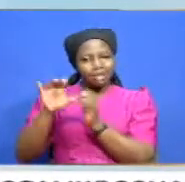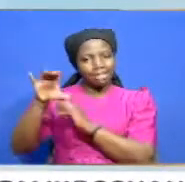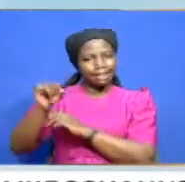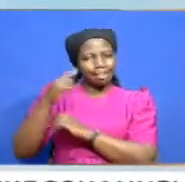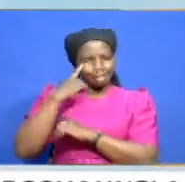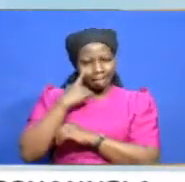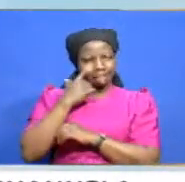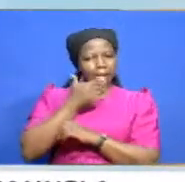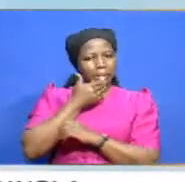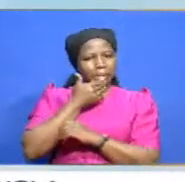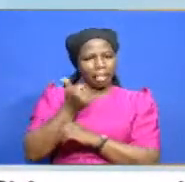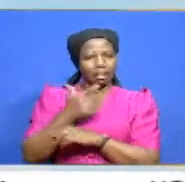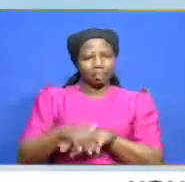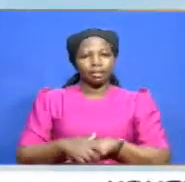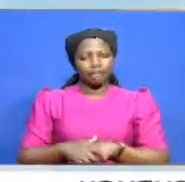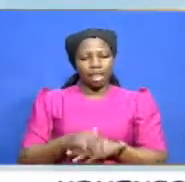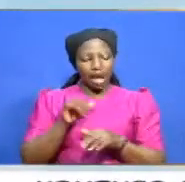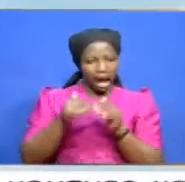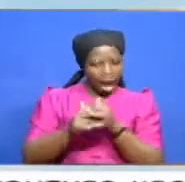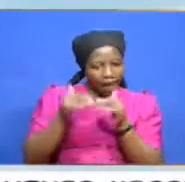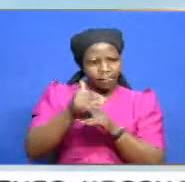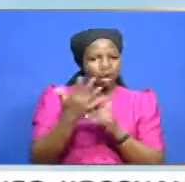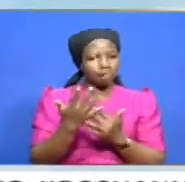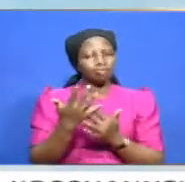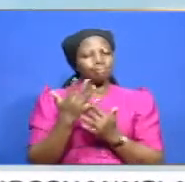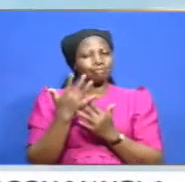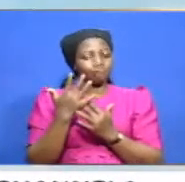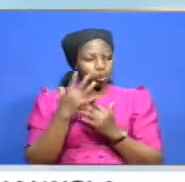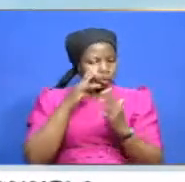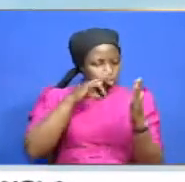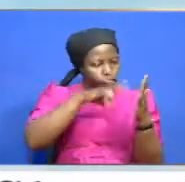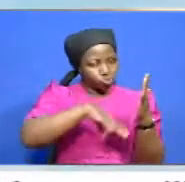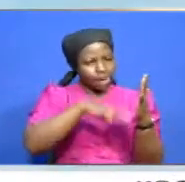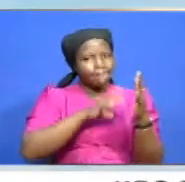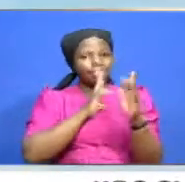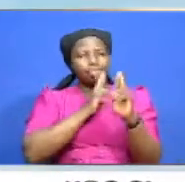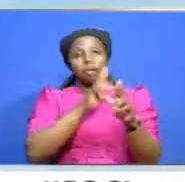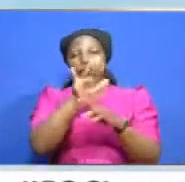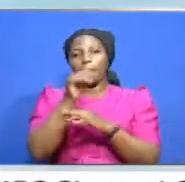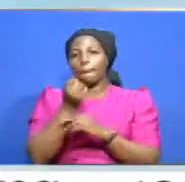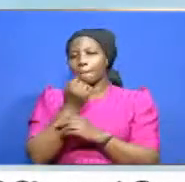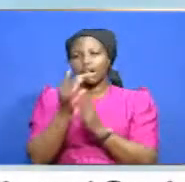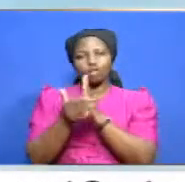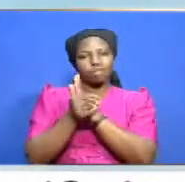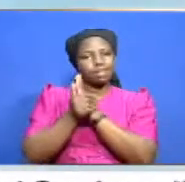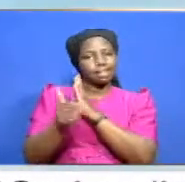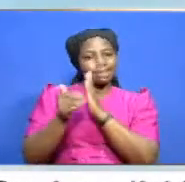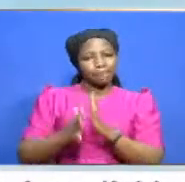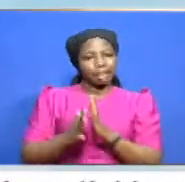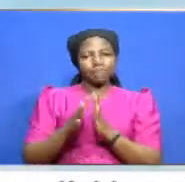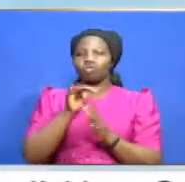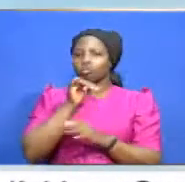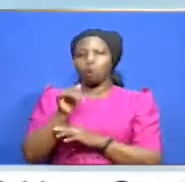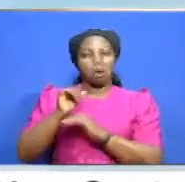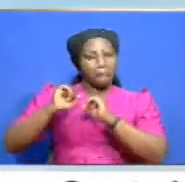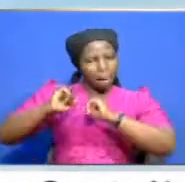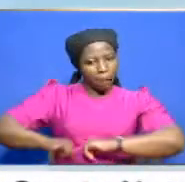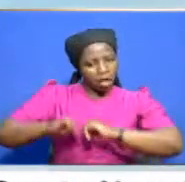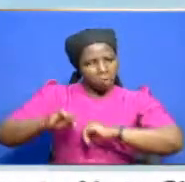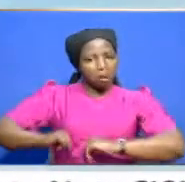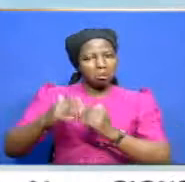the reports from the medical experts, that it was not possible for the nation to negotiate with the virus. And